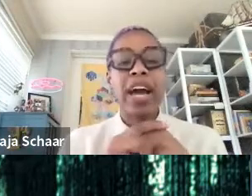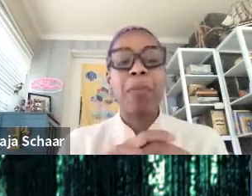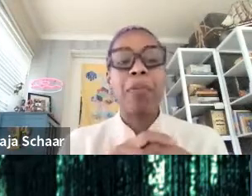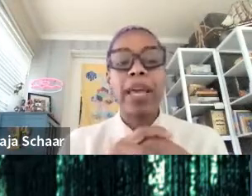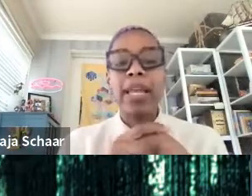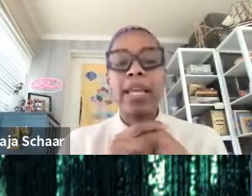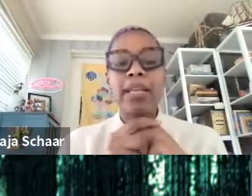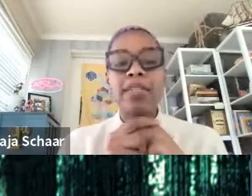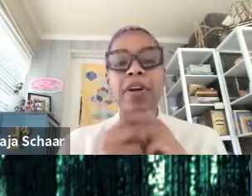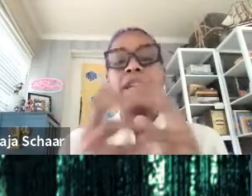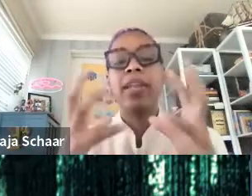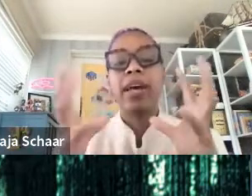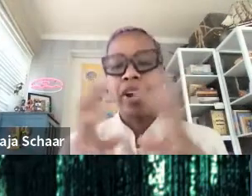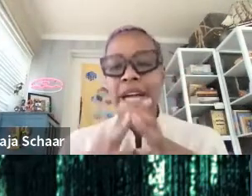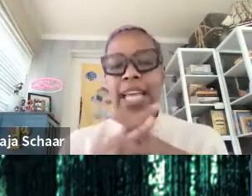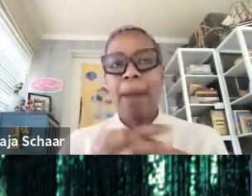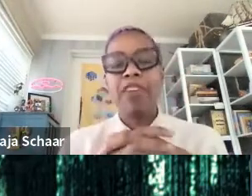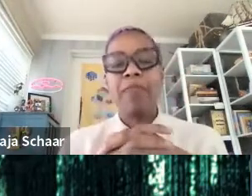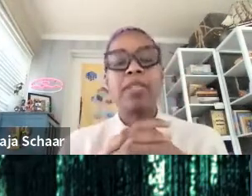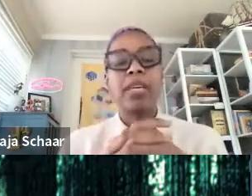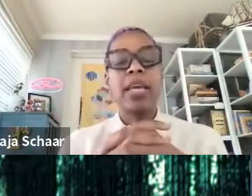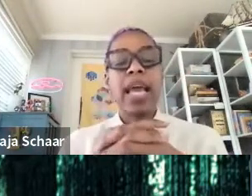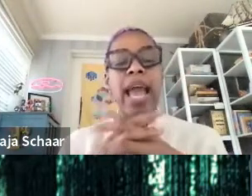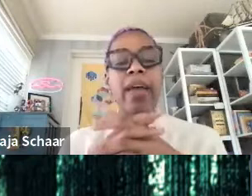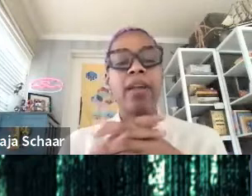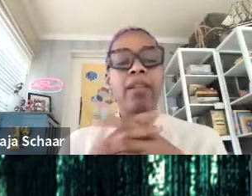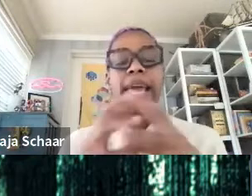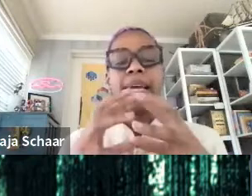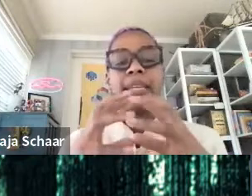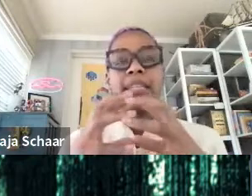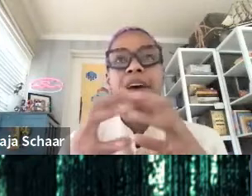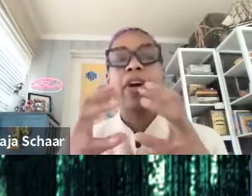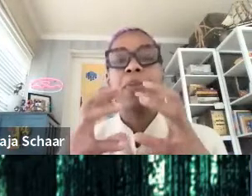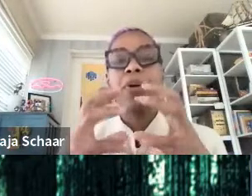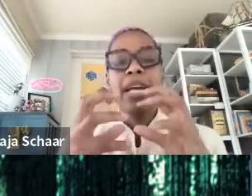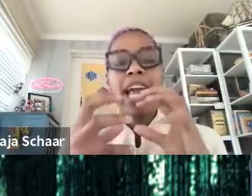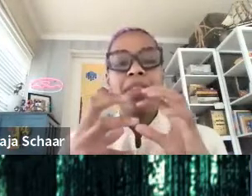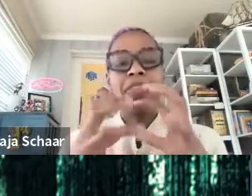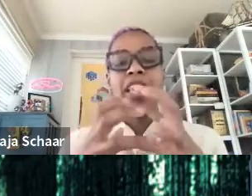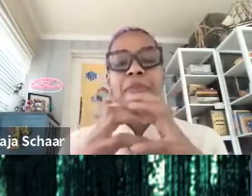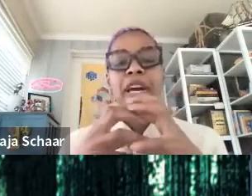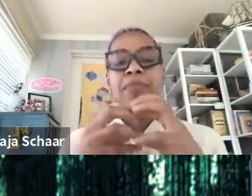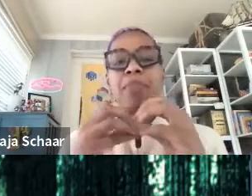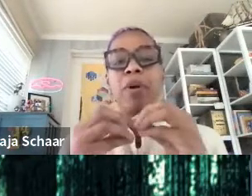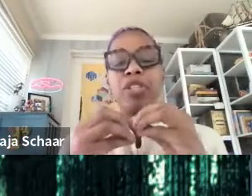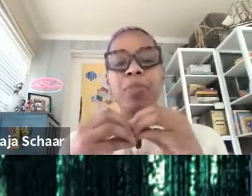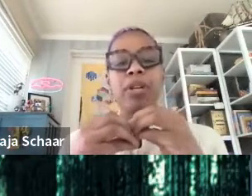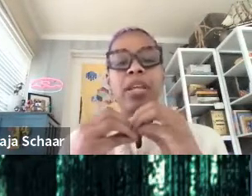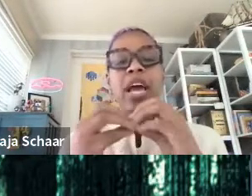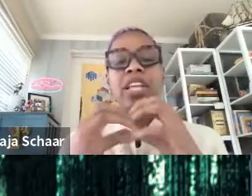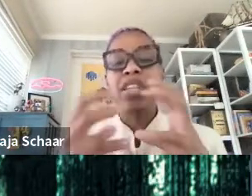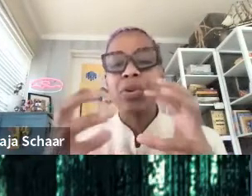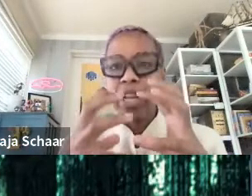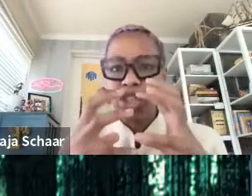where the entire planet is flooded, our ice caps have melted, and land is valuable. And the thing that becomes the most